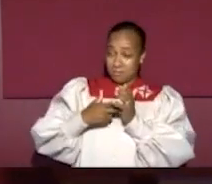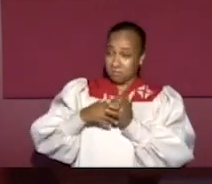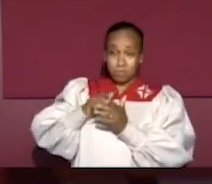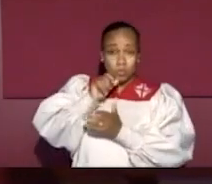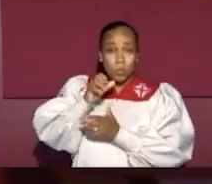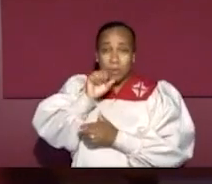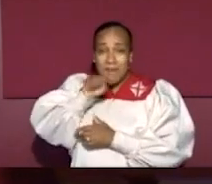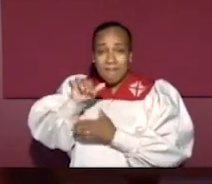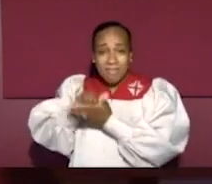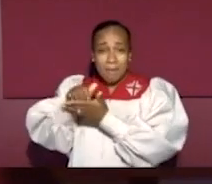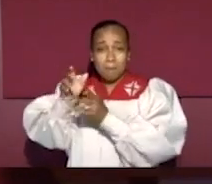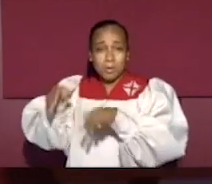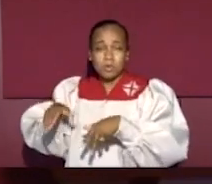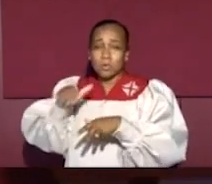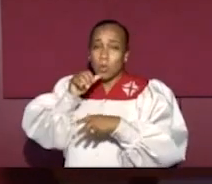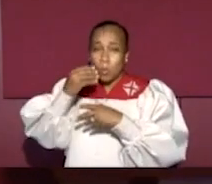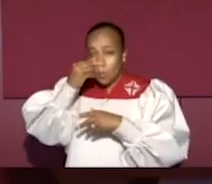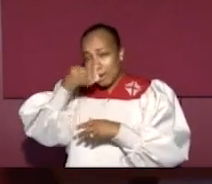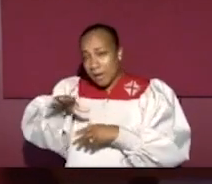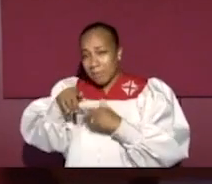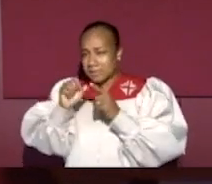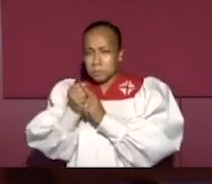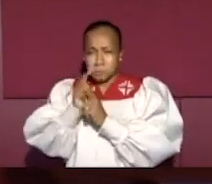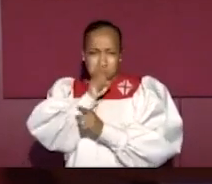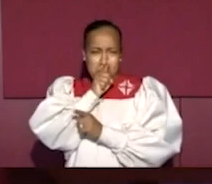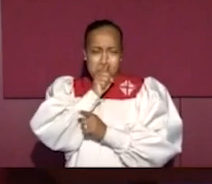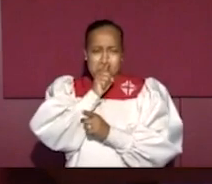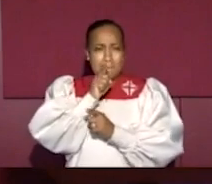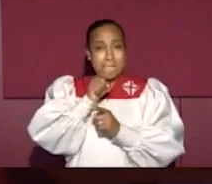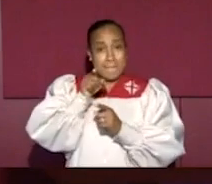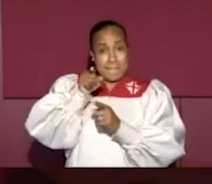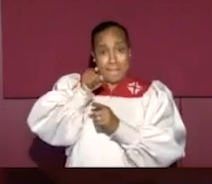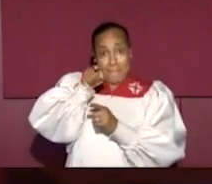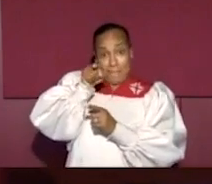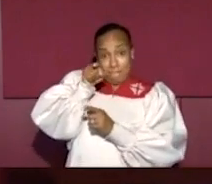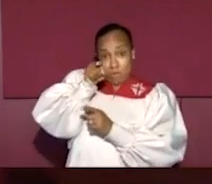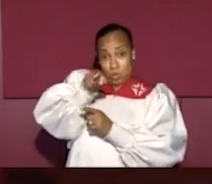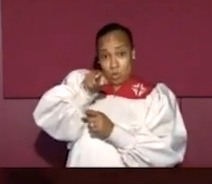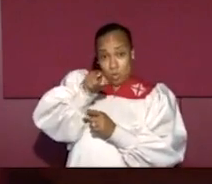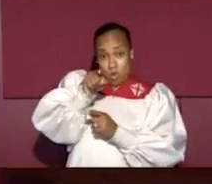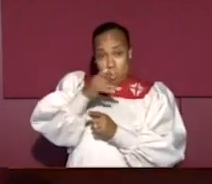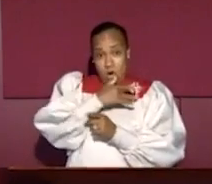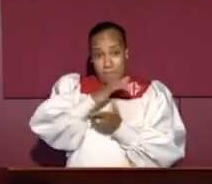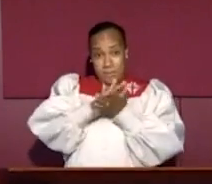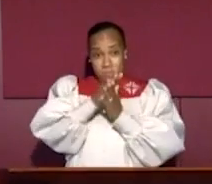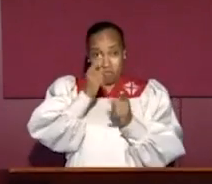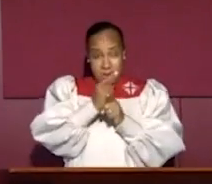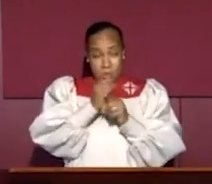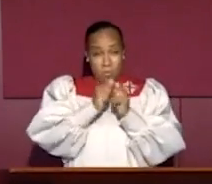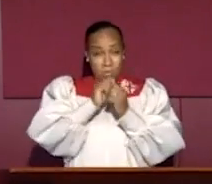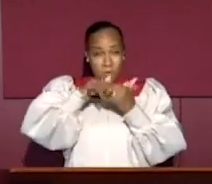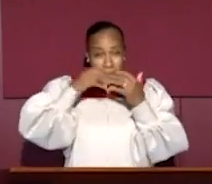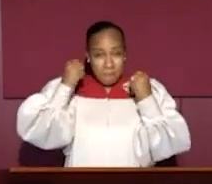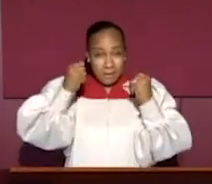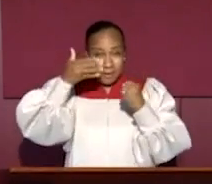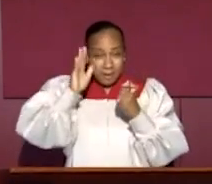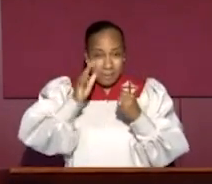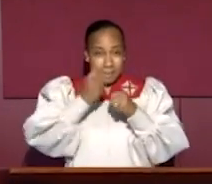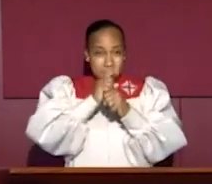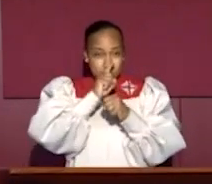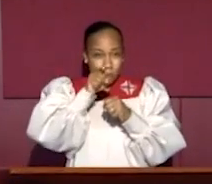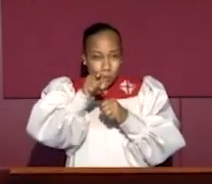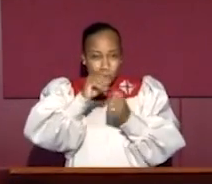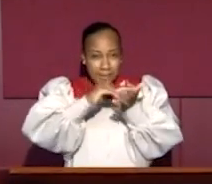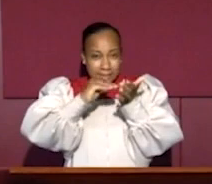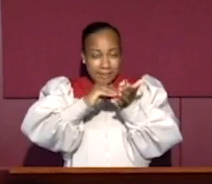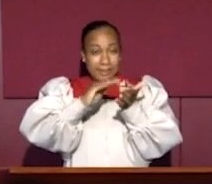It doesn't mean you don't care about the situation. It just means in order to get your heart right with an almighty God, in order to make sure you are clean